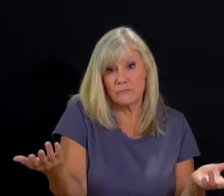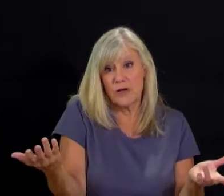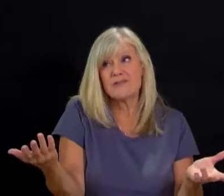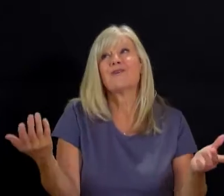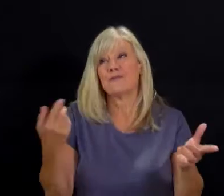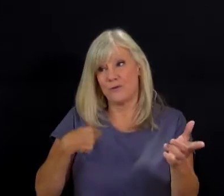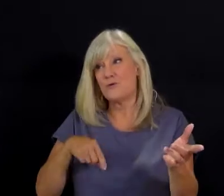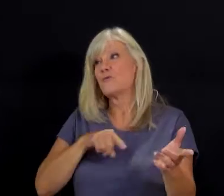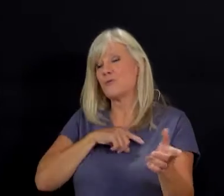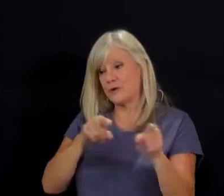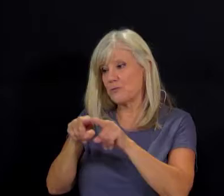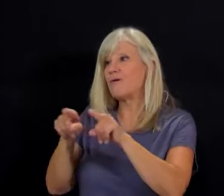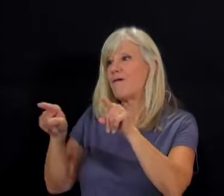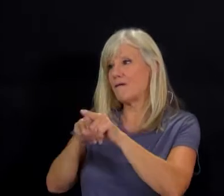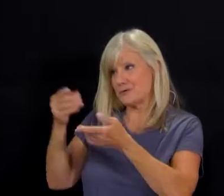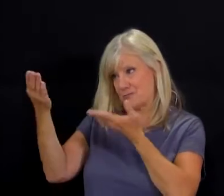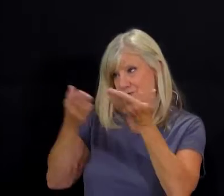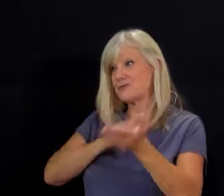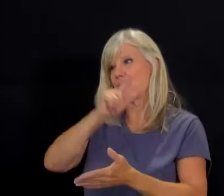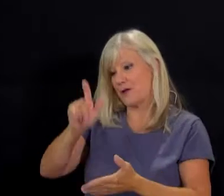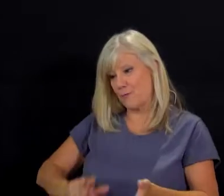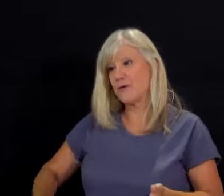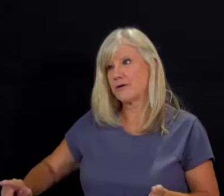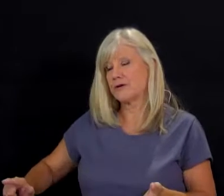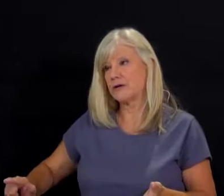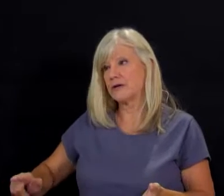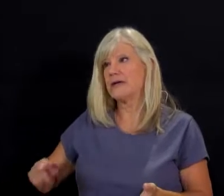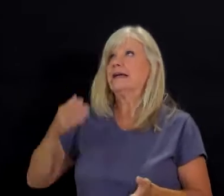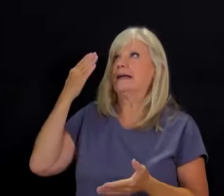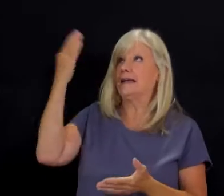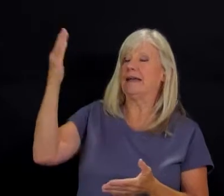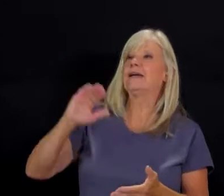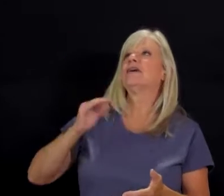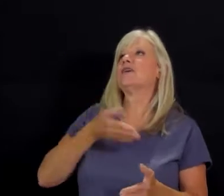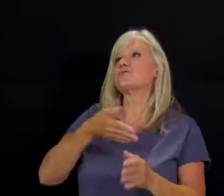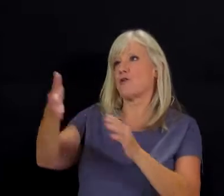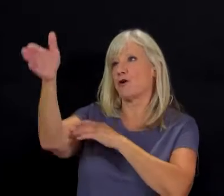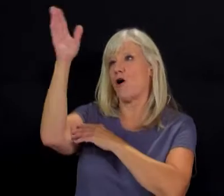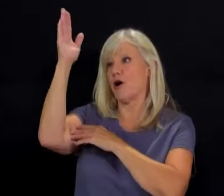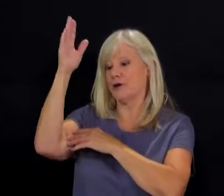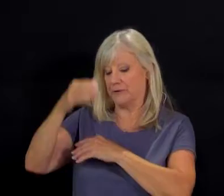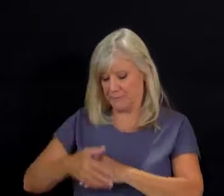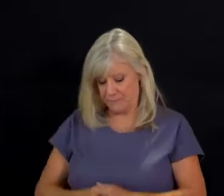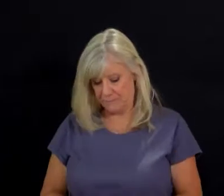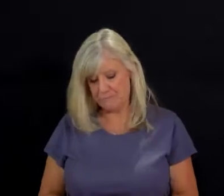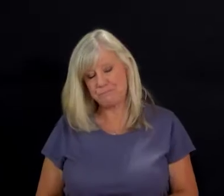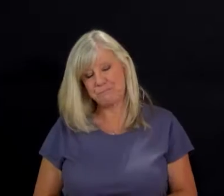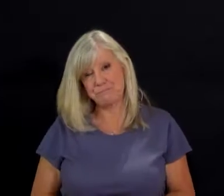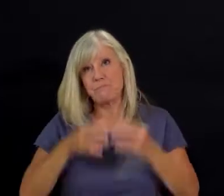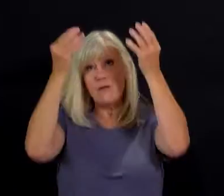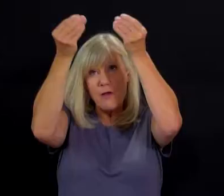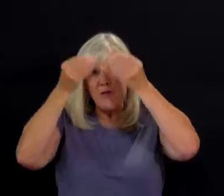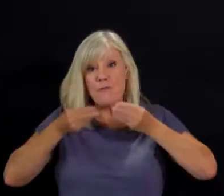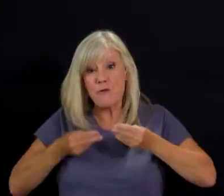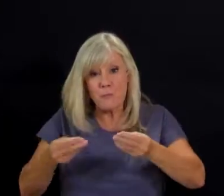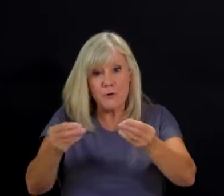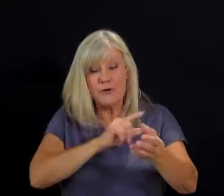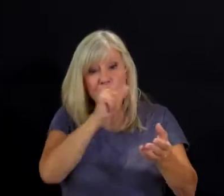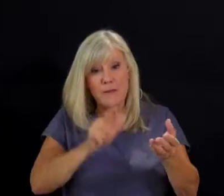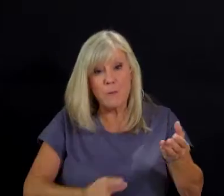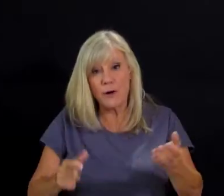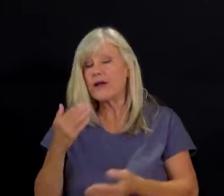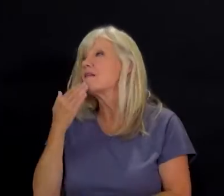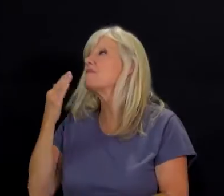Therefore, we will also serve the Lord, for he is our God. The word of the